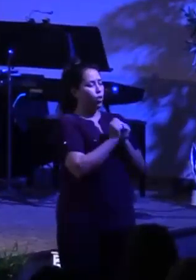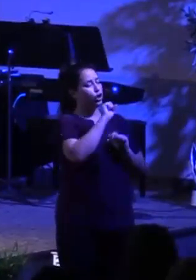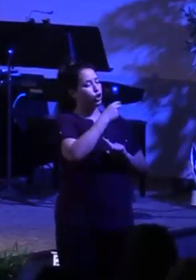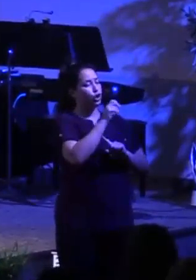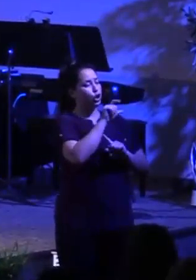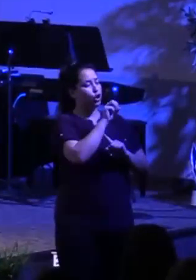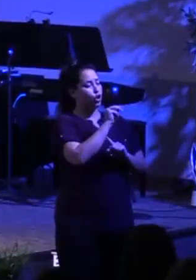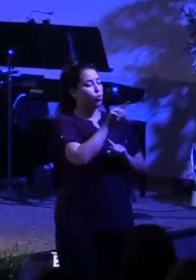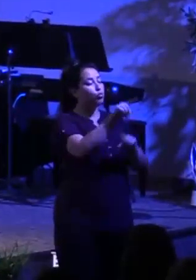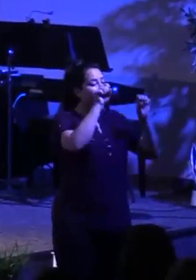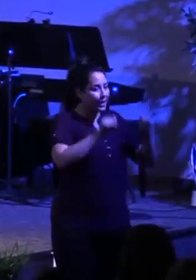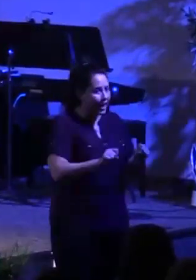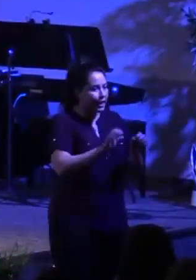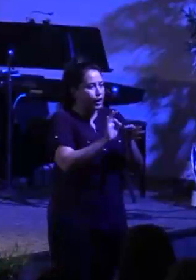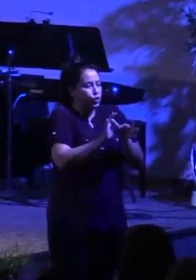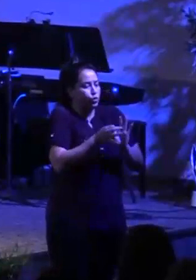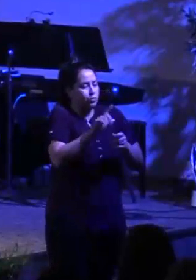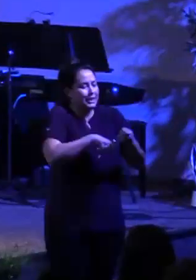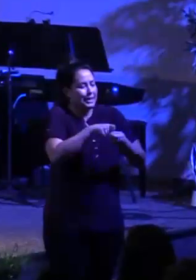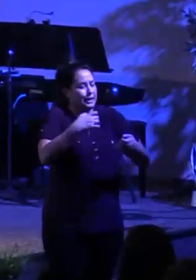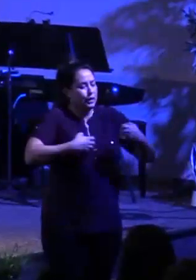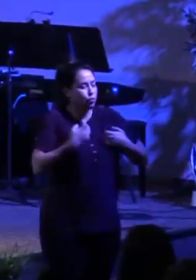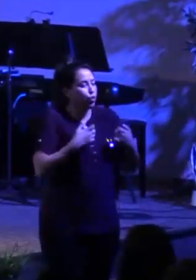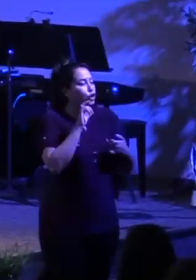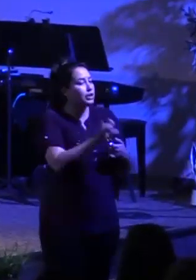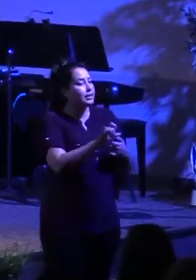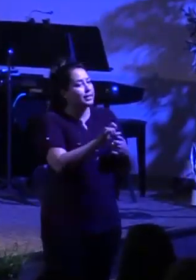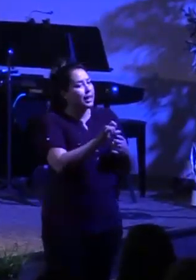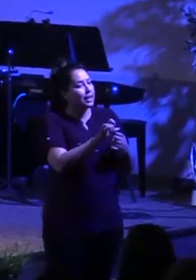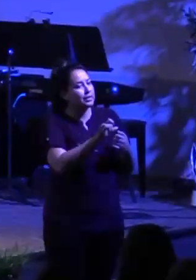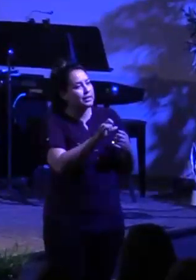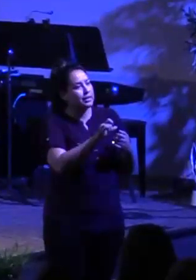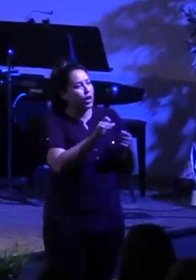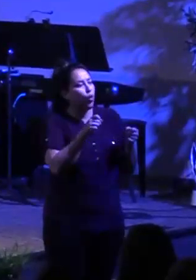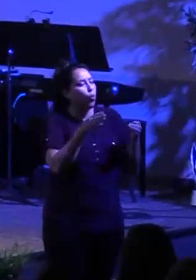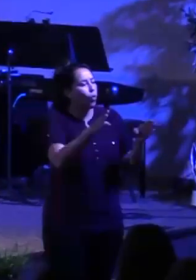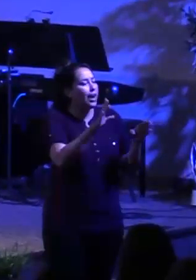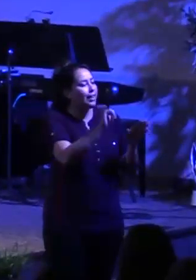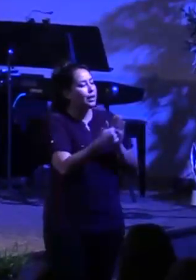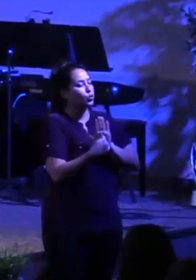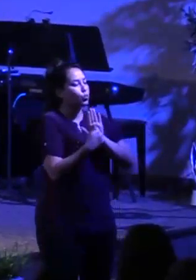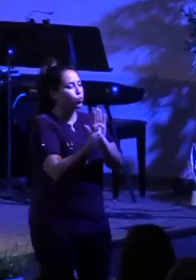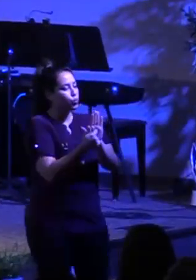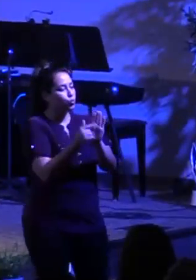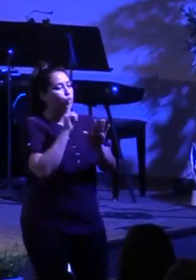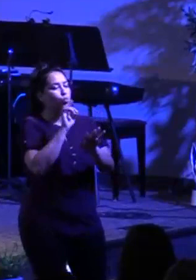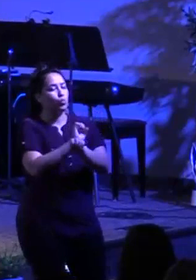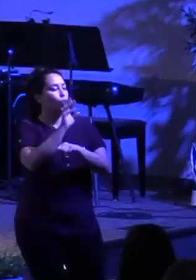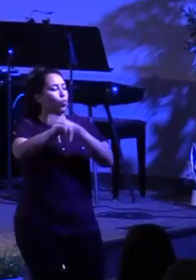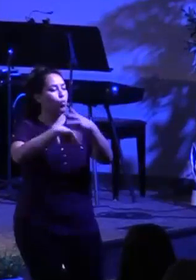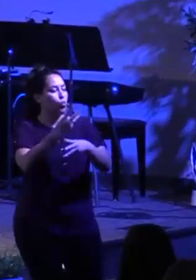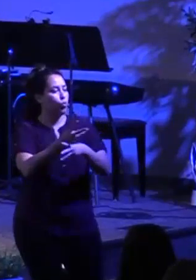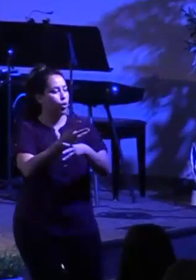interpret certain emotions in a way that is actually reflects reality, right? So you're not walking